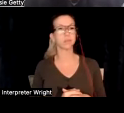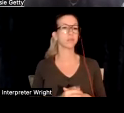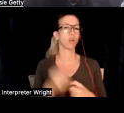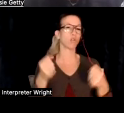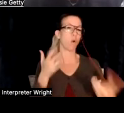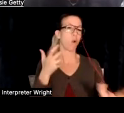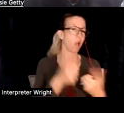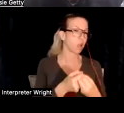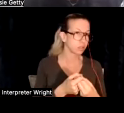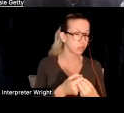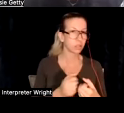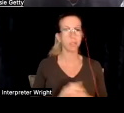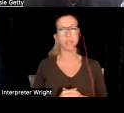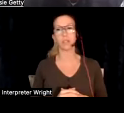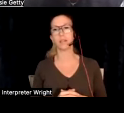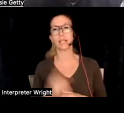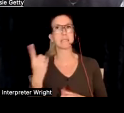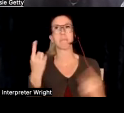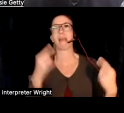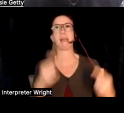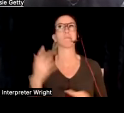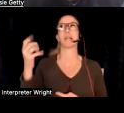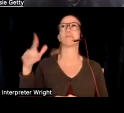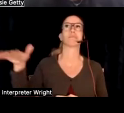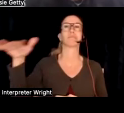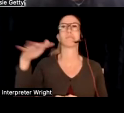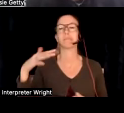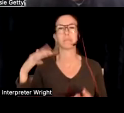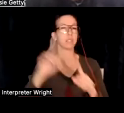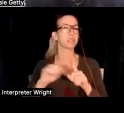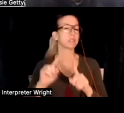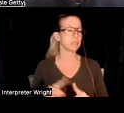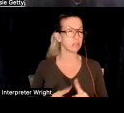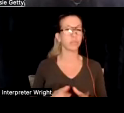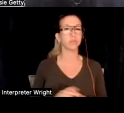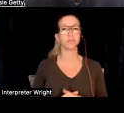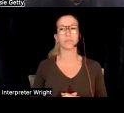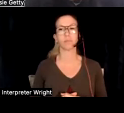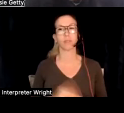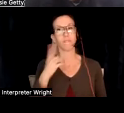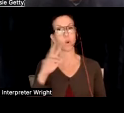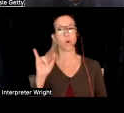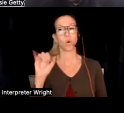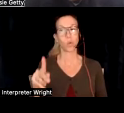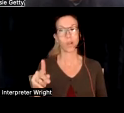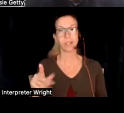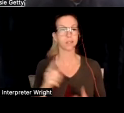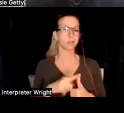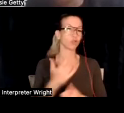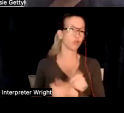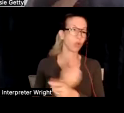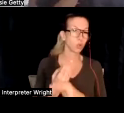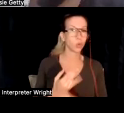accident, something happening out there in the environment. There are individual factors. A number of you in your risk taking talked about drug use, alcohol